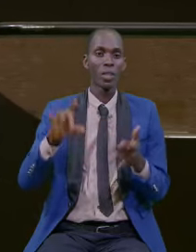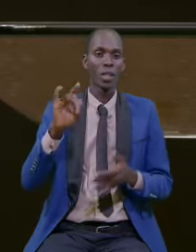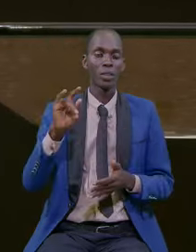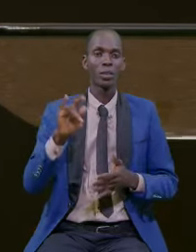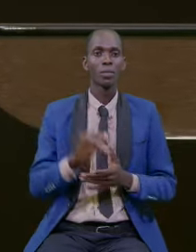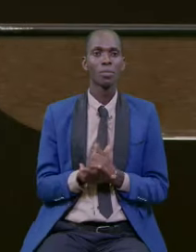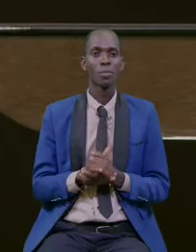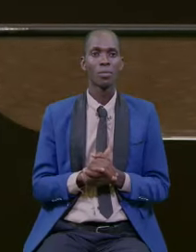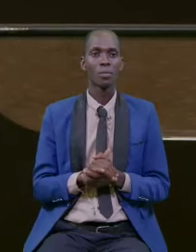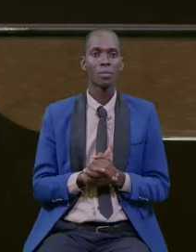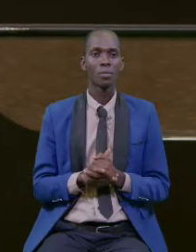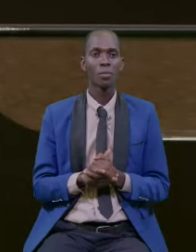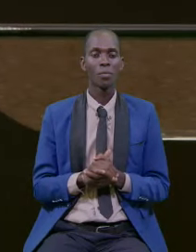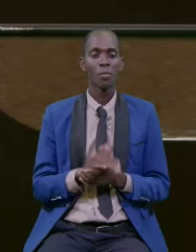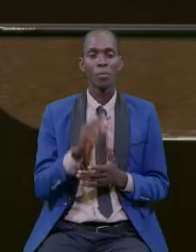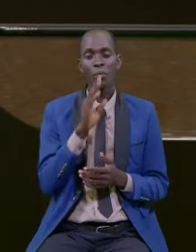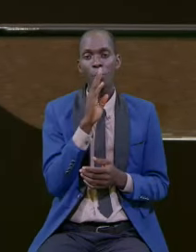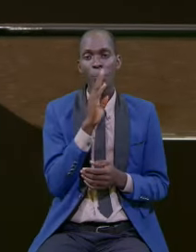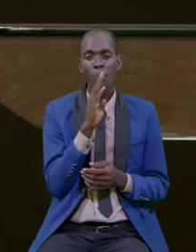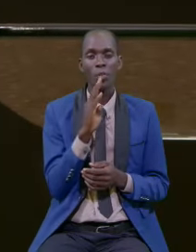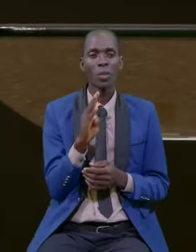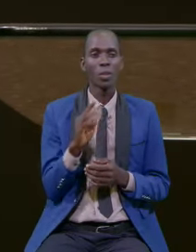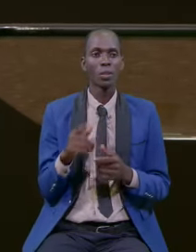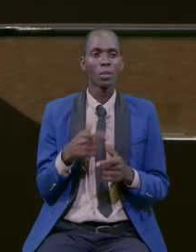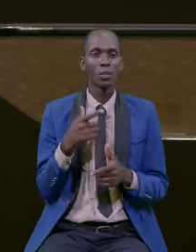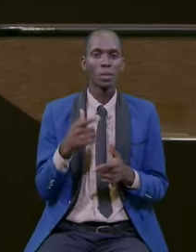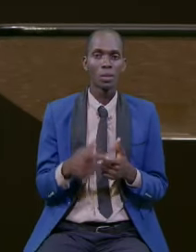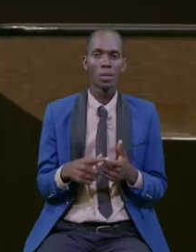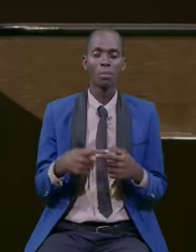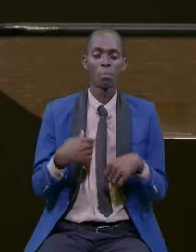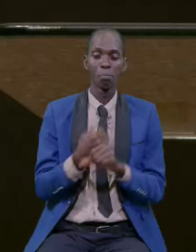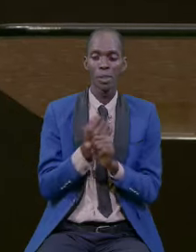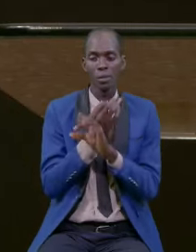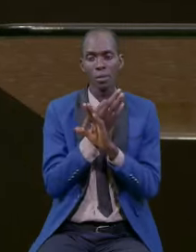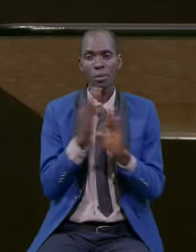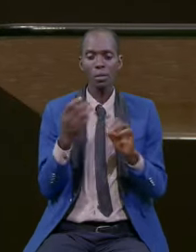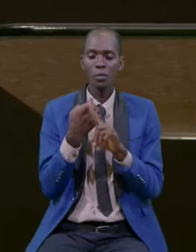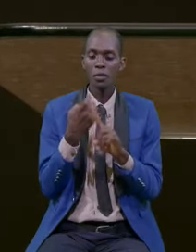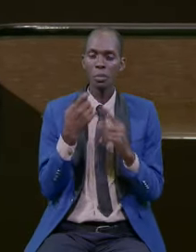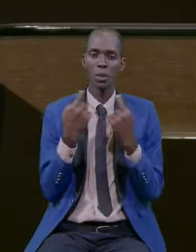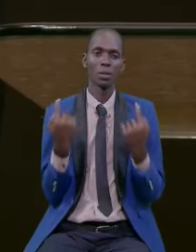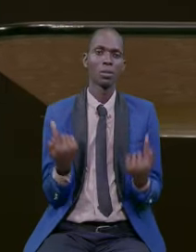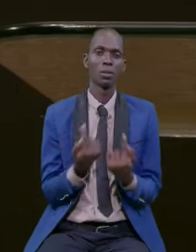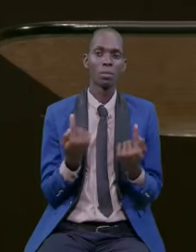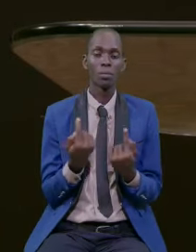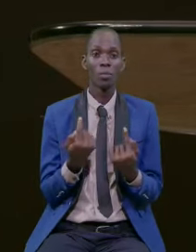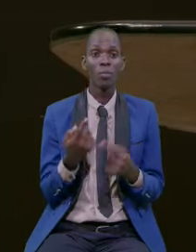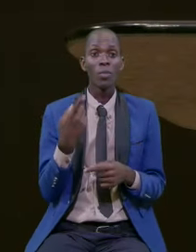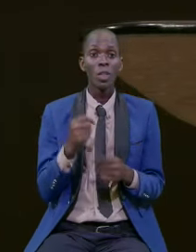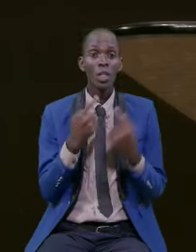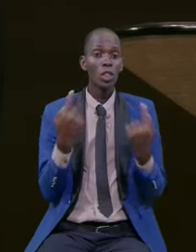it says, being then made free from sin, the sin